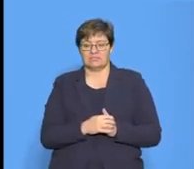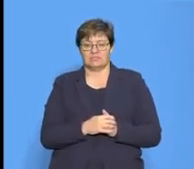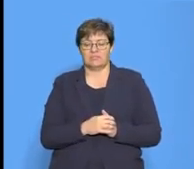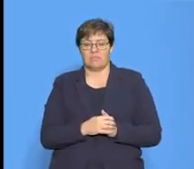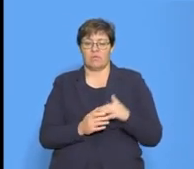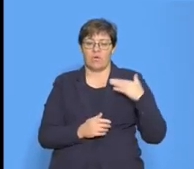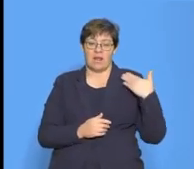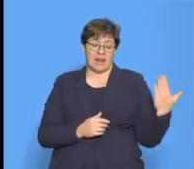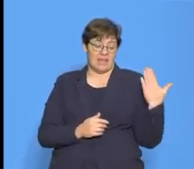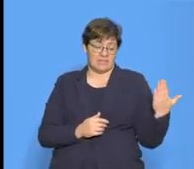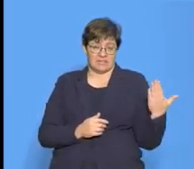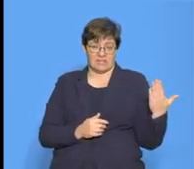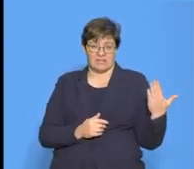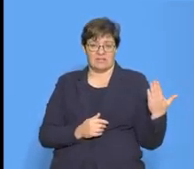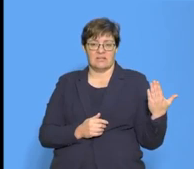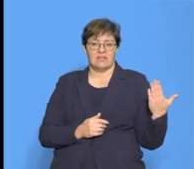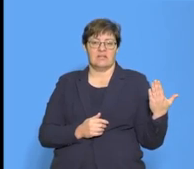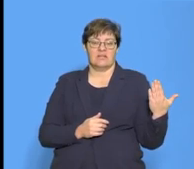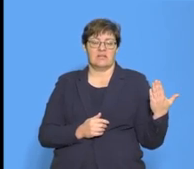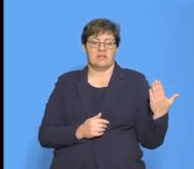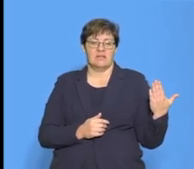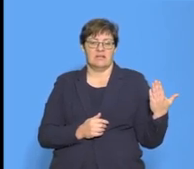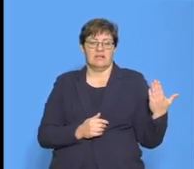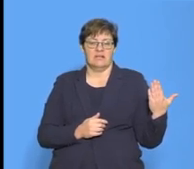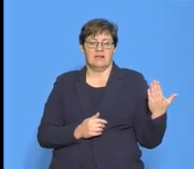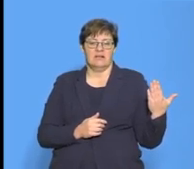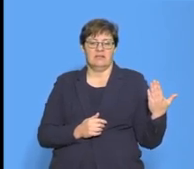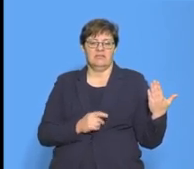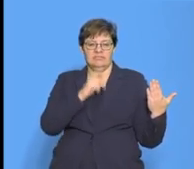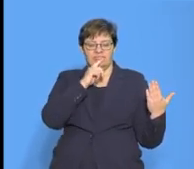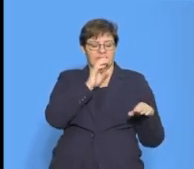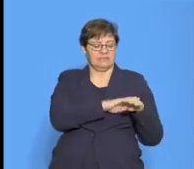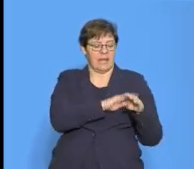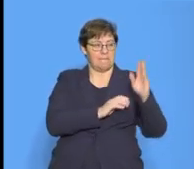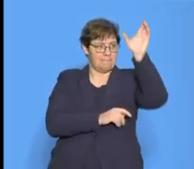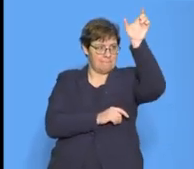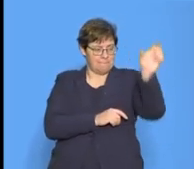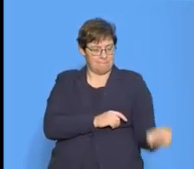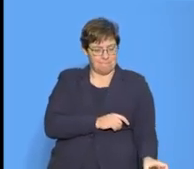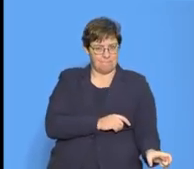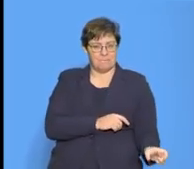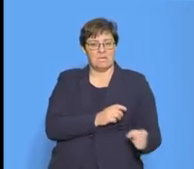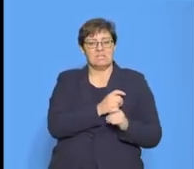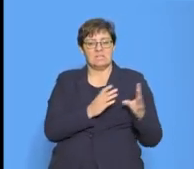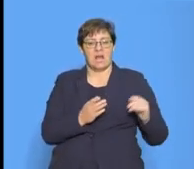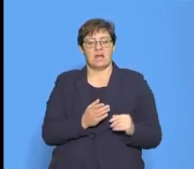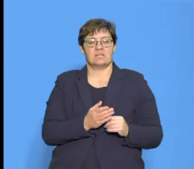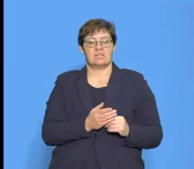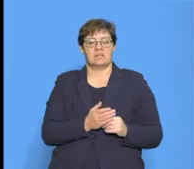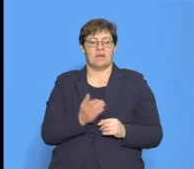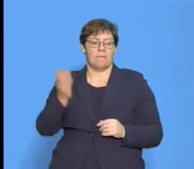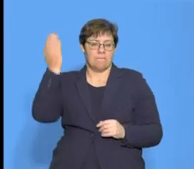this side, on the left-hand side of the diagram here, we can see the time scale. And we start